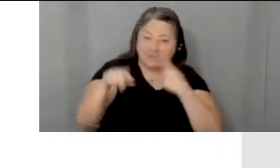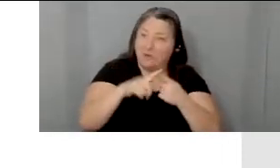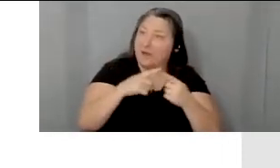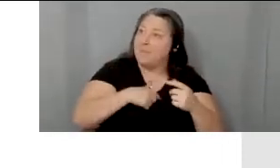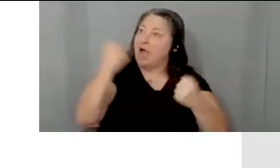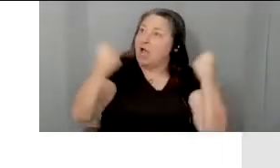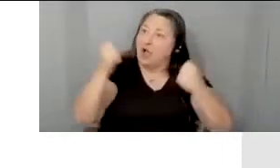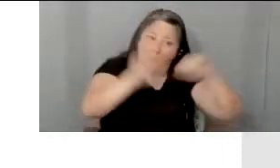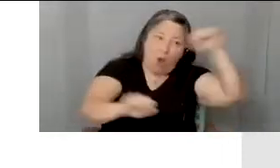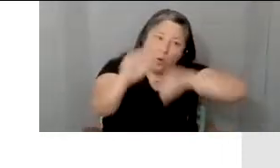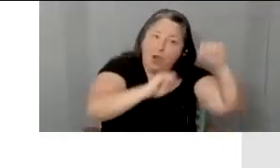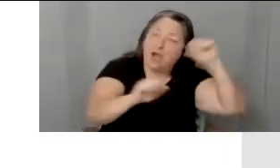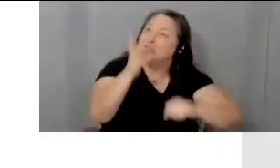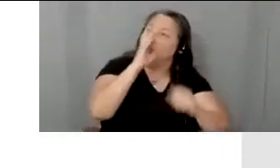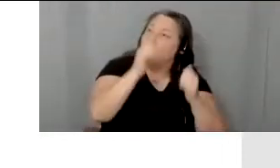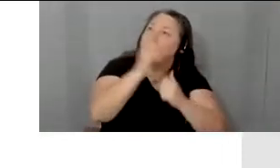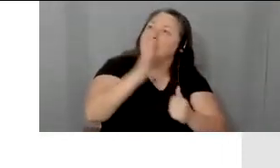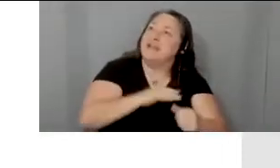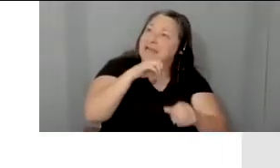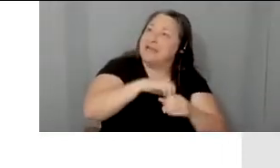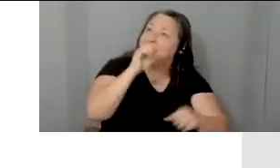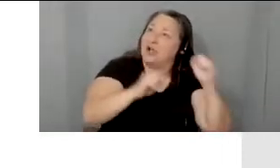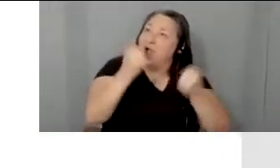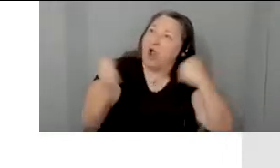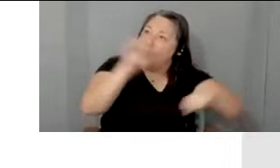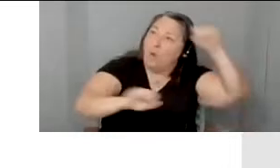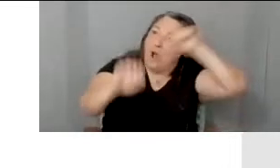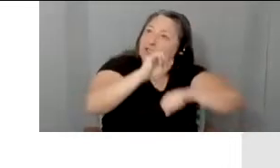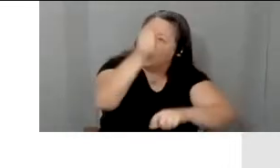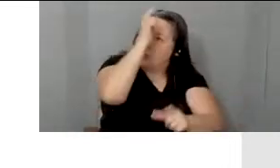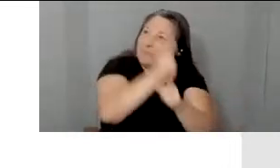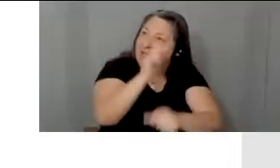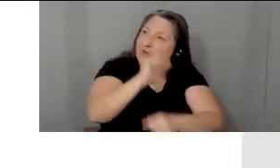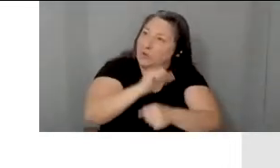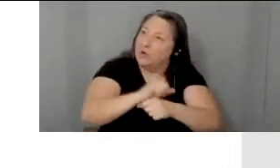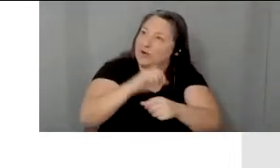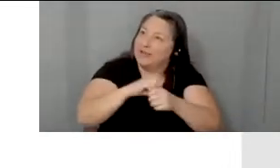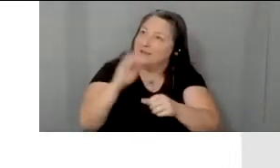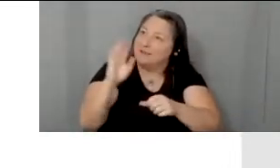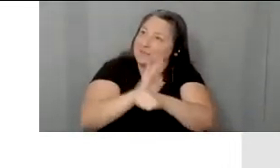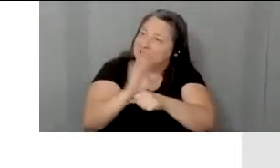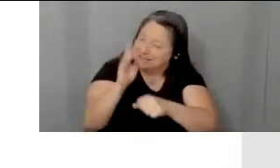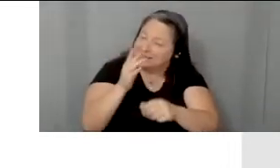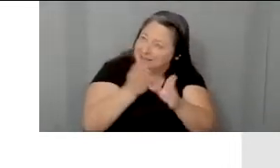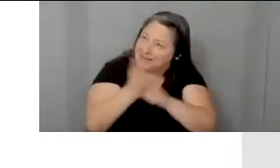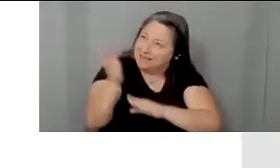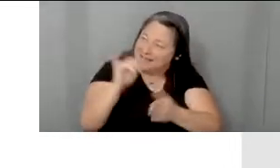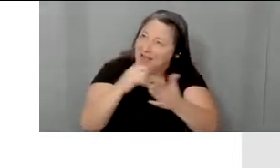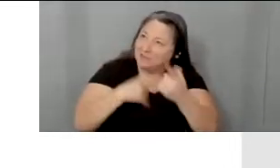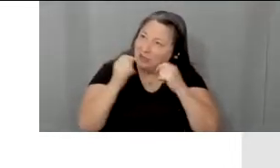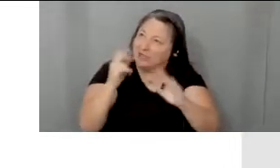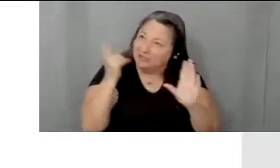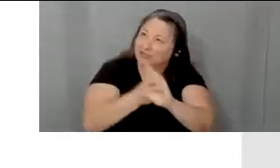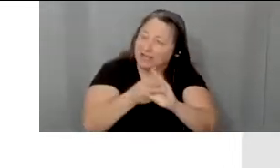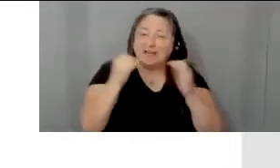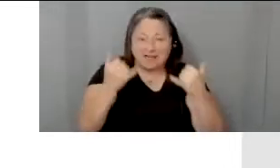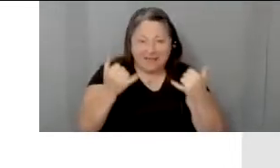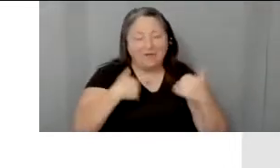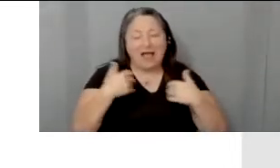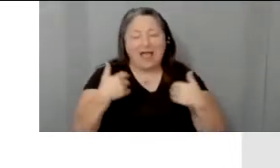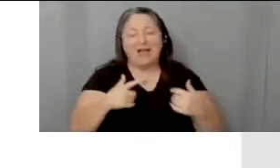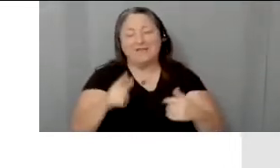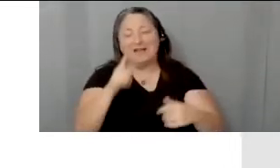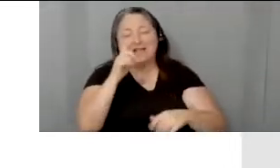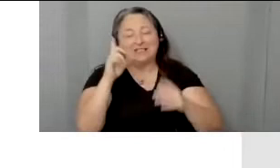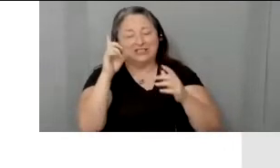washed, I talked to the lady at the car wash, and her brother worked in the industry that I'm trying to get into. And now I have a lunch date set up to talk